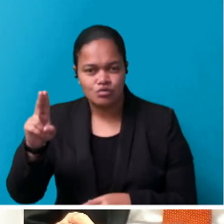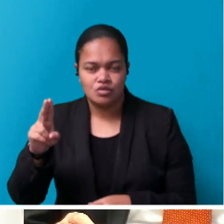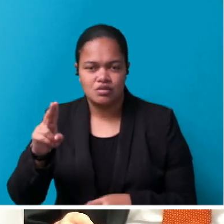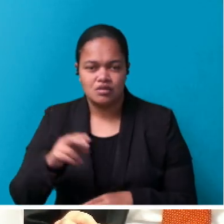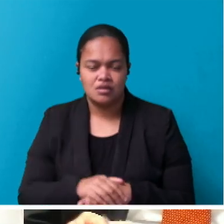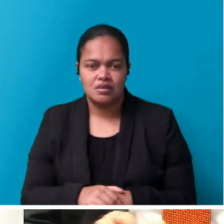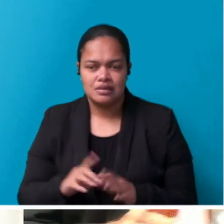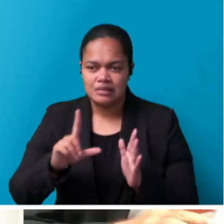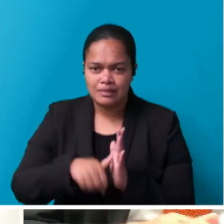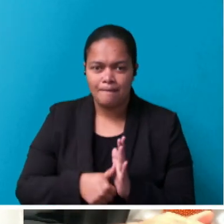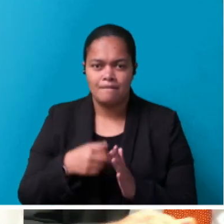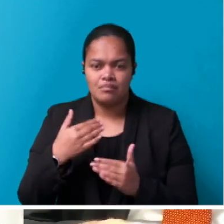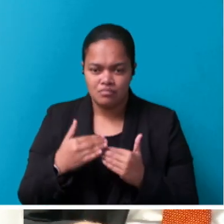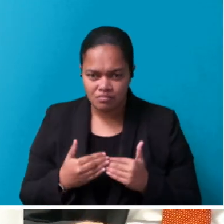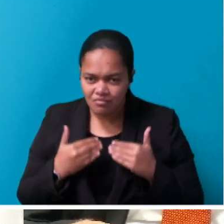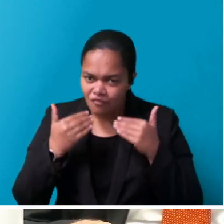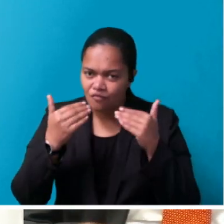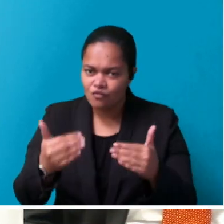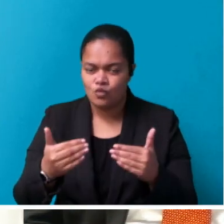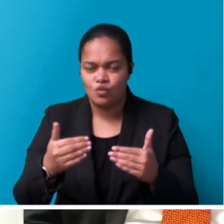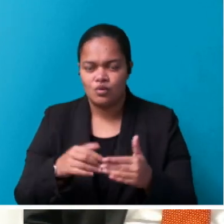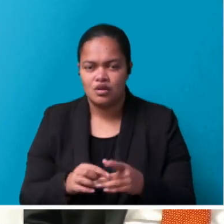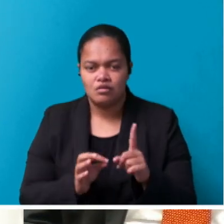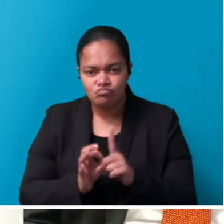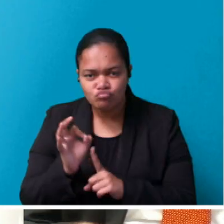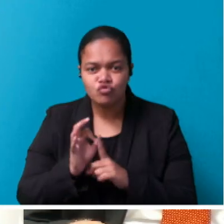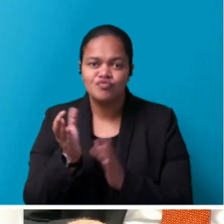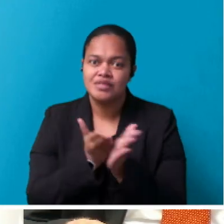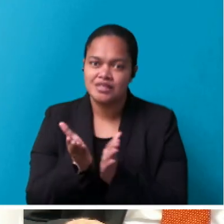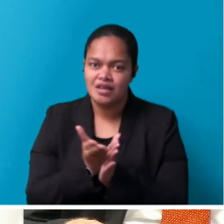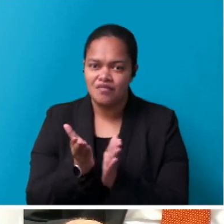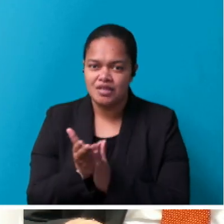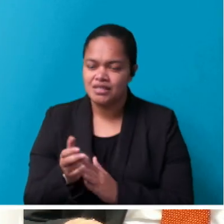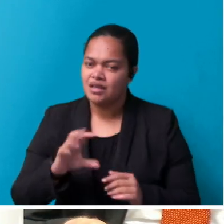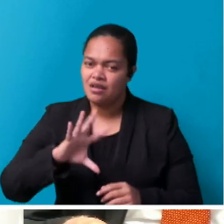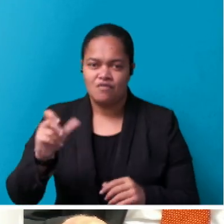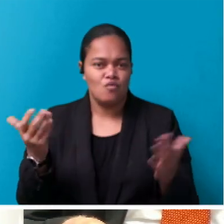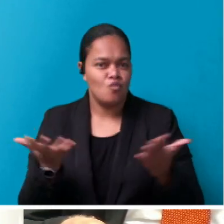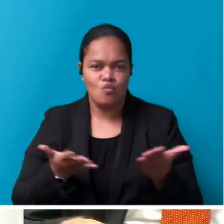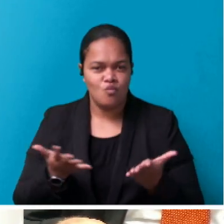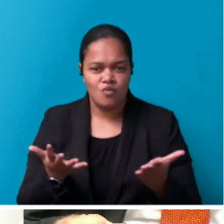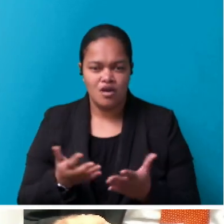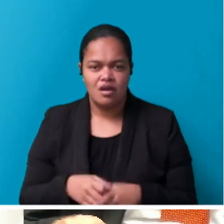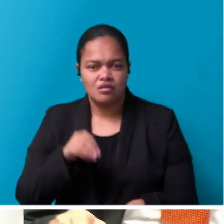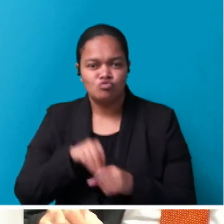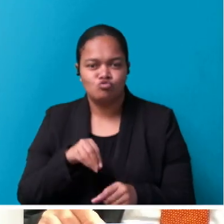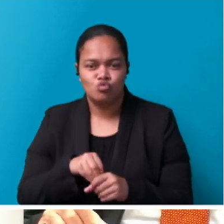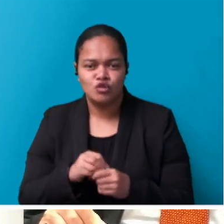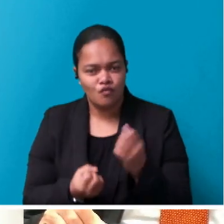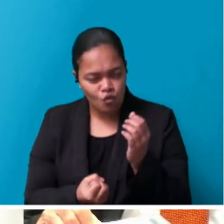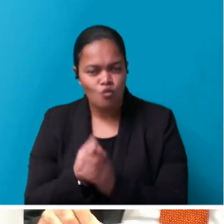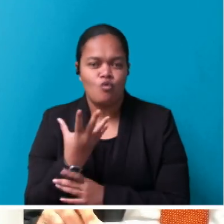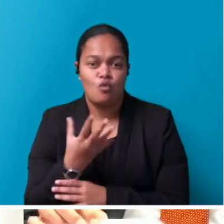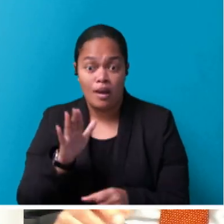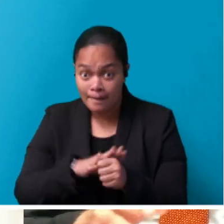in charting a course forward towards improving service delivery, driving inclusive growth, and to